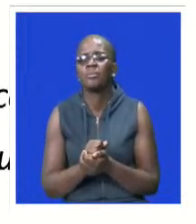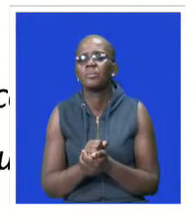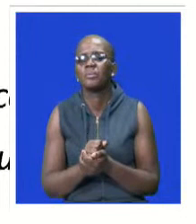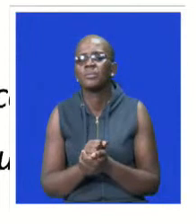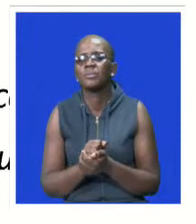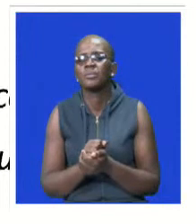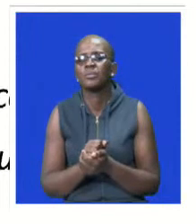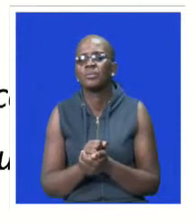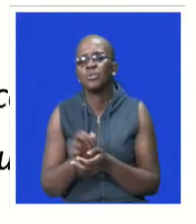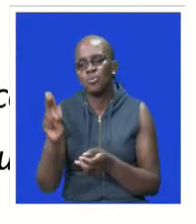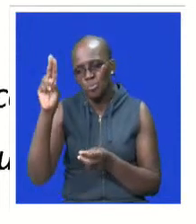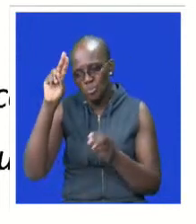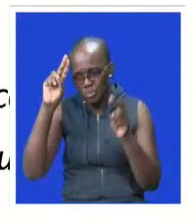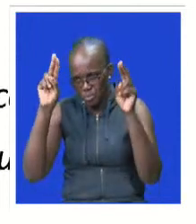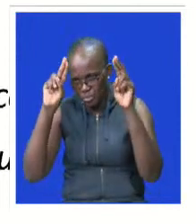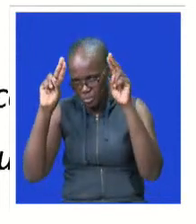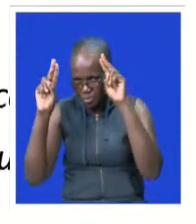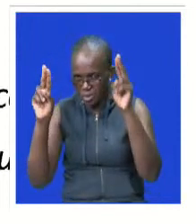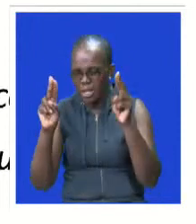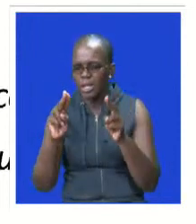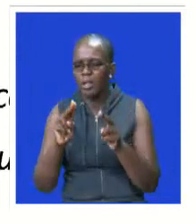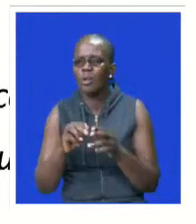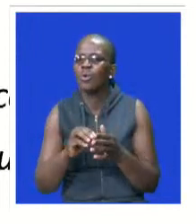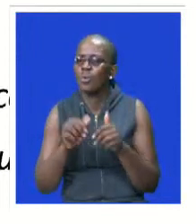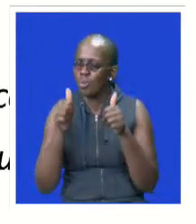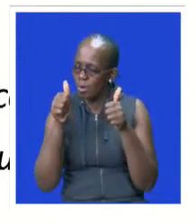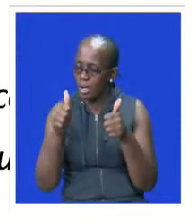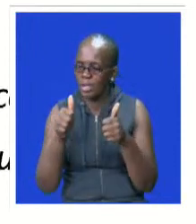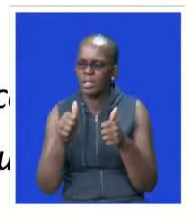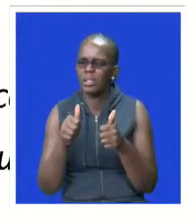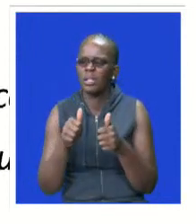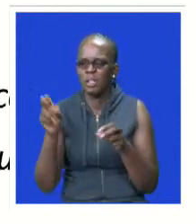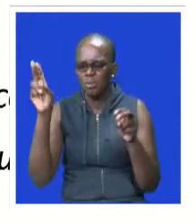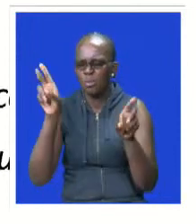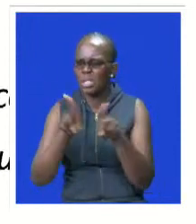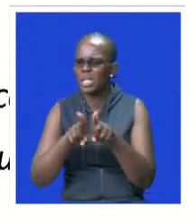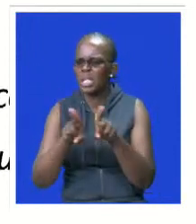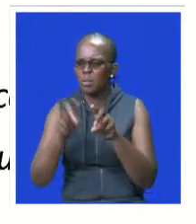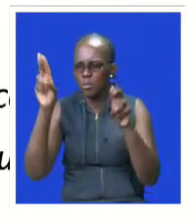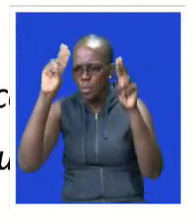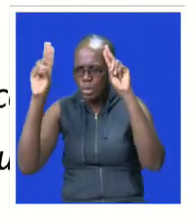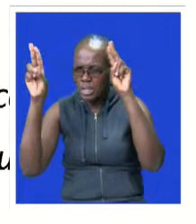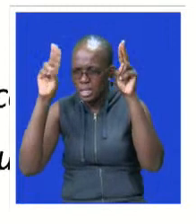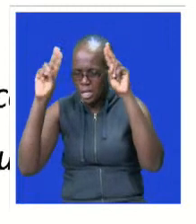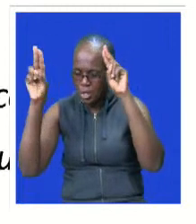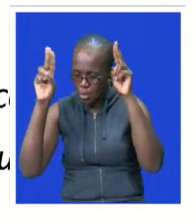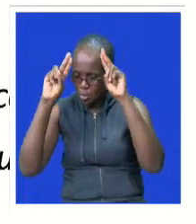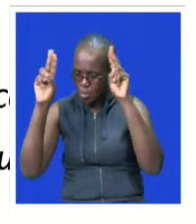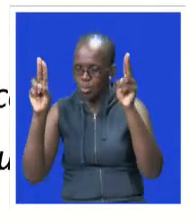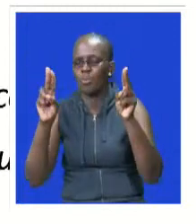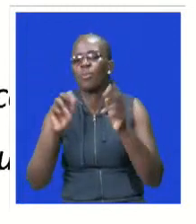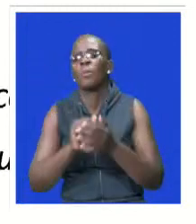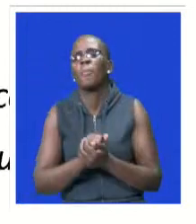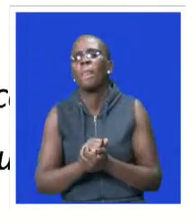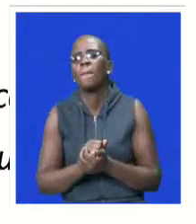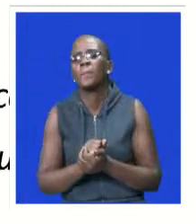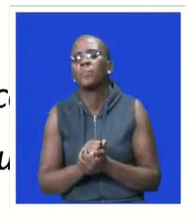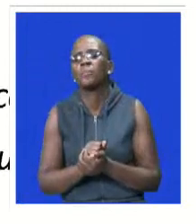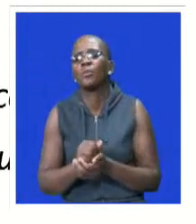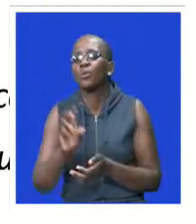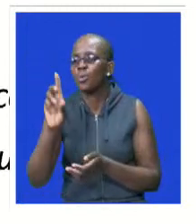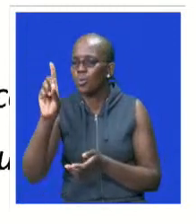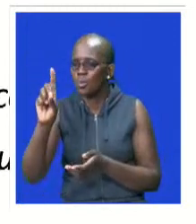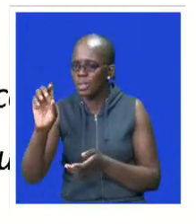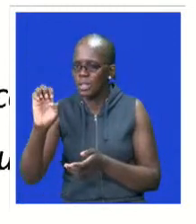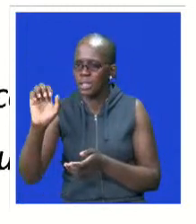a salutation. It needs to be there. Right, it's a greeting. We refer to it as a greeting. The others